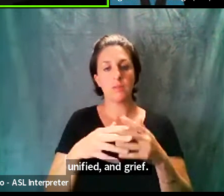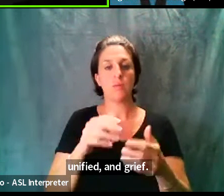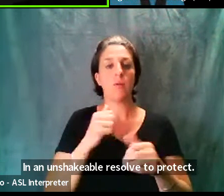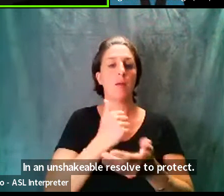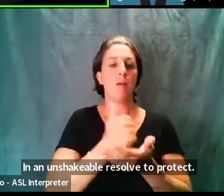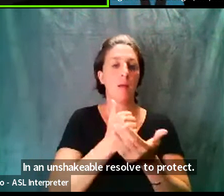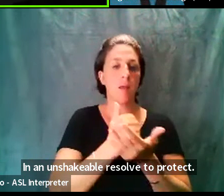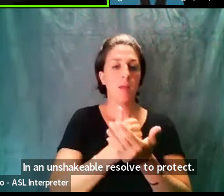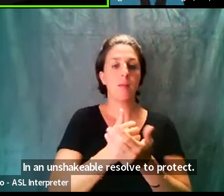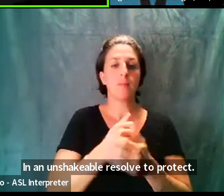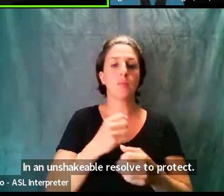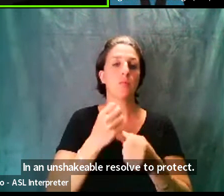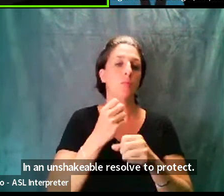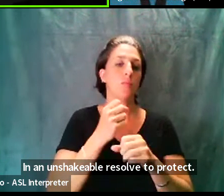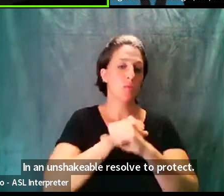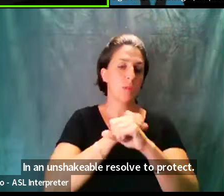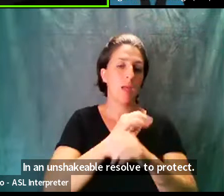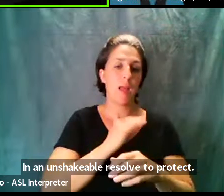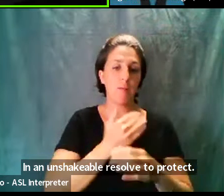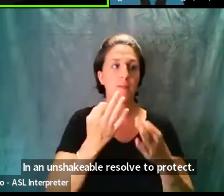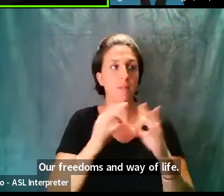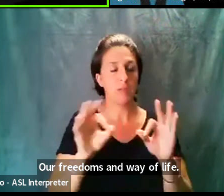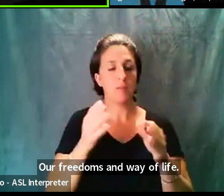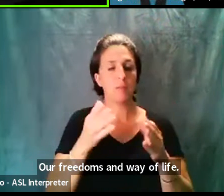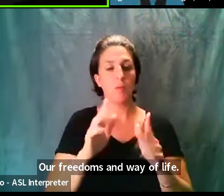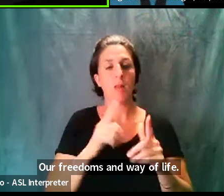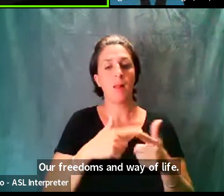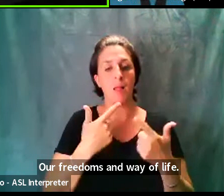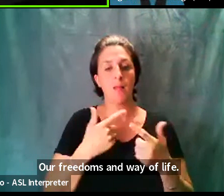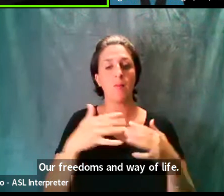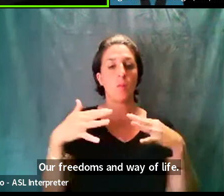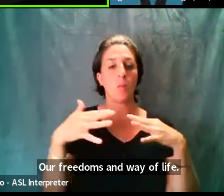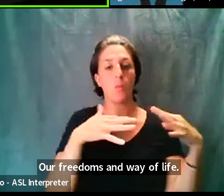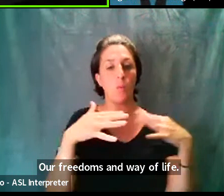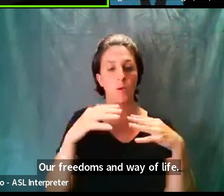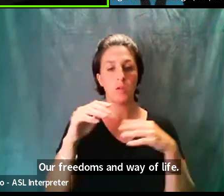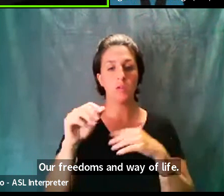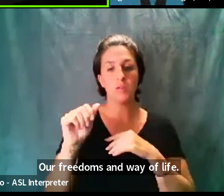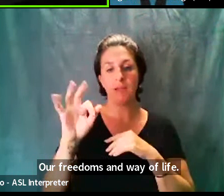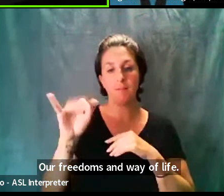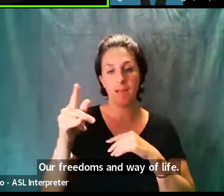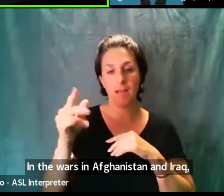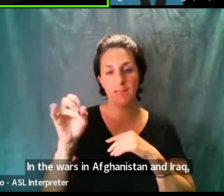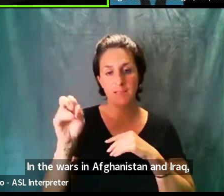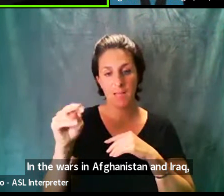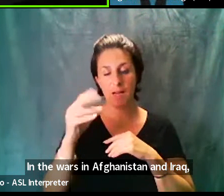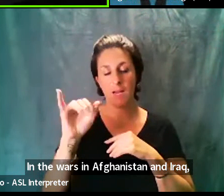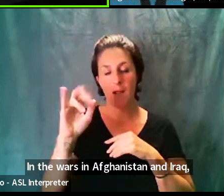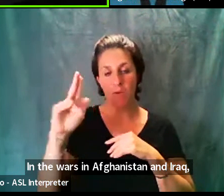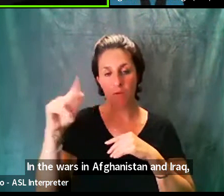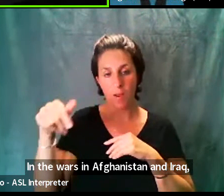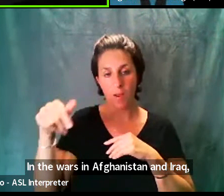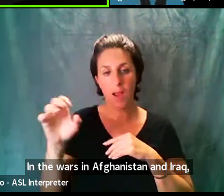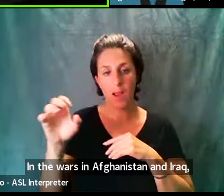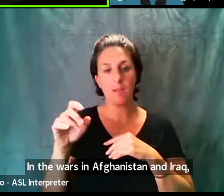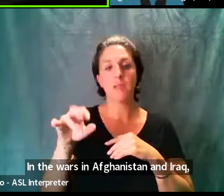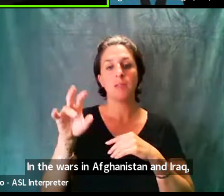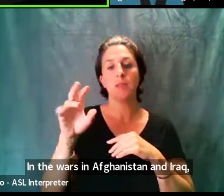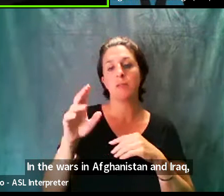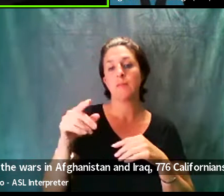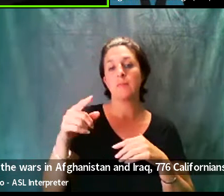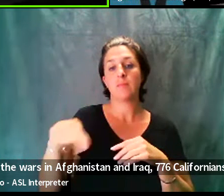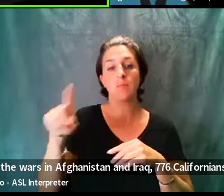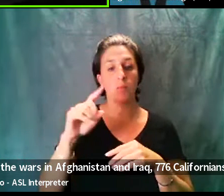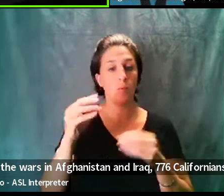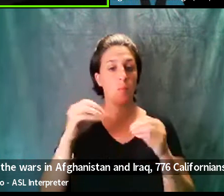way of life. In the wars in Afghanistan and Iraq, 776 Californians were among the more than 7,000